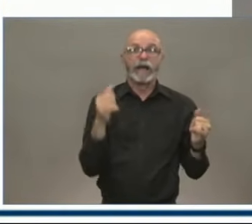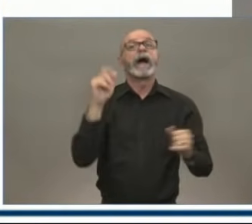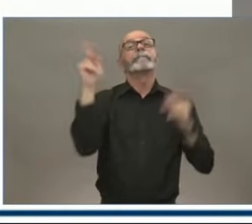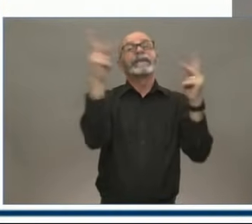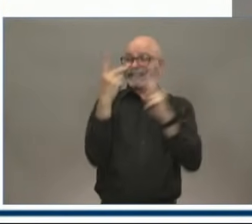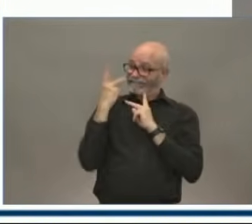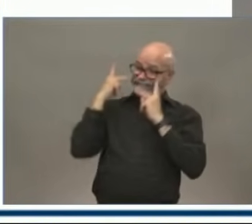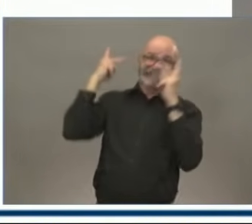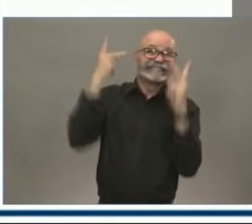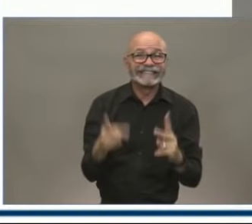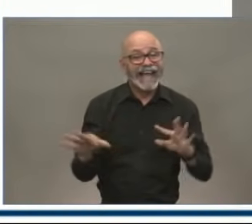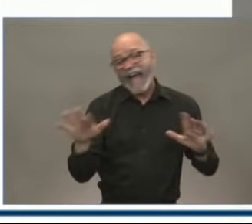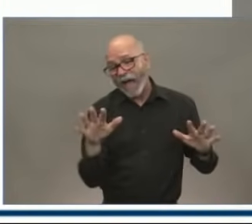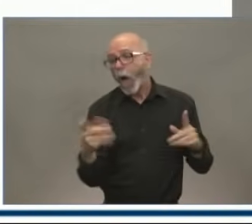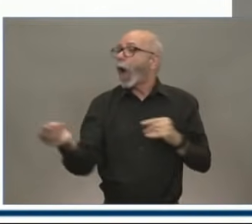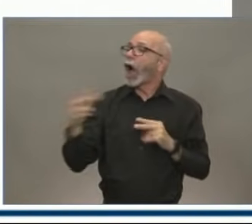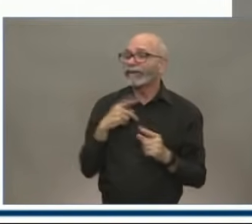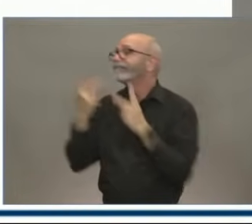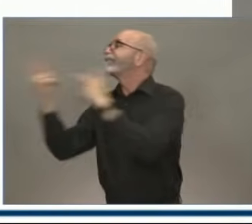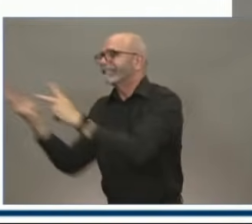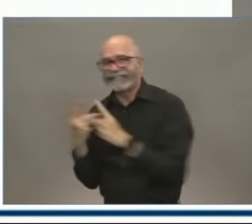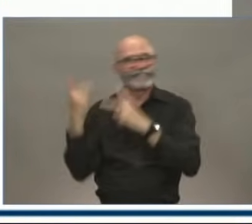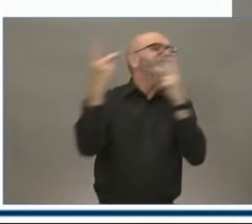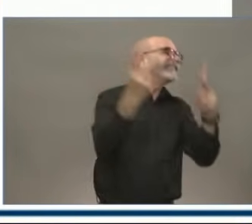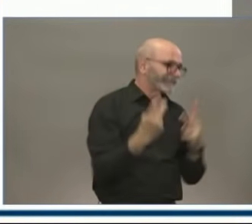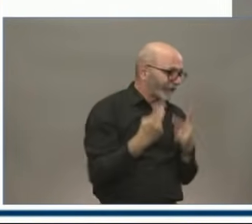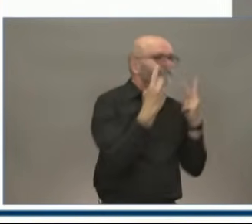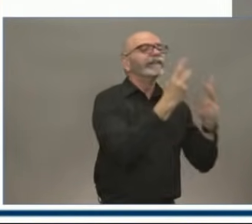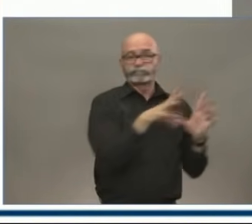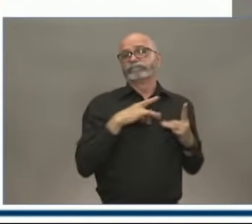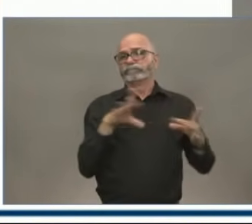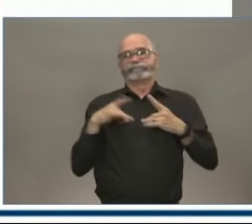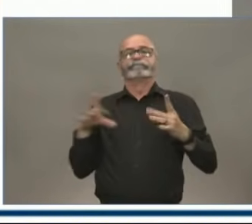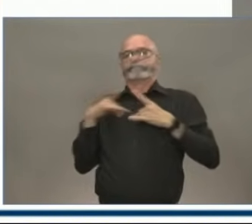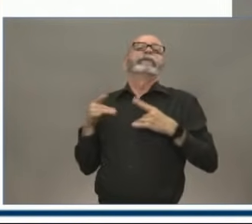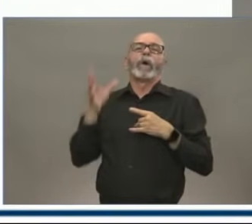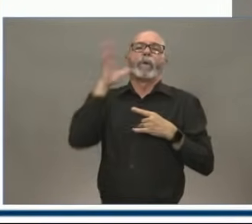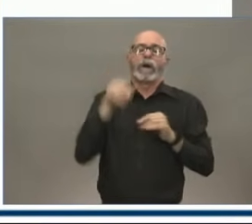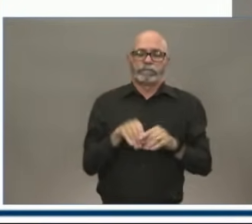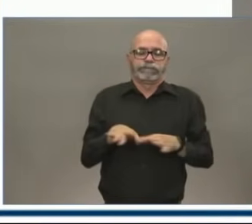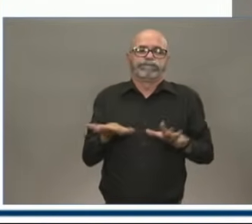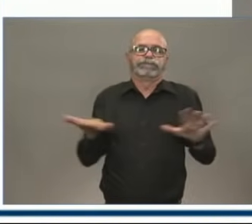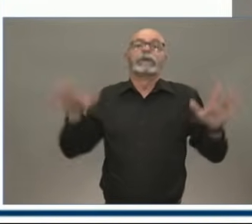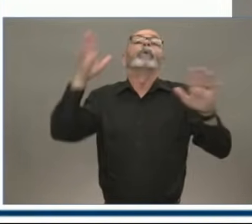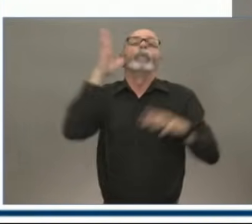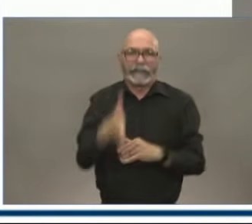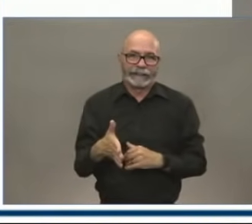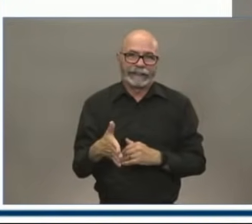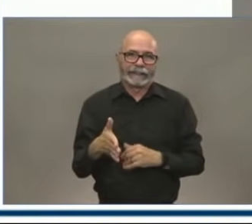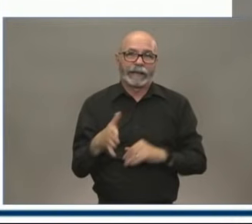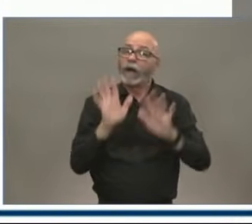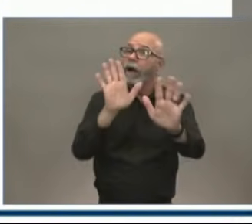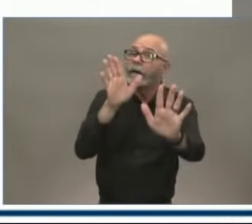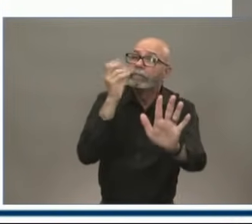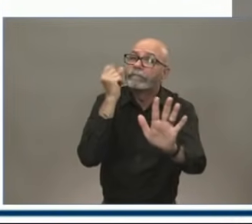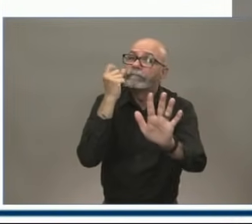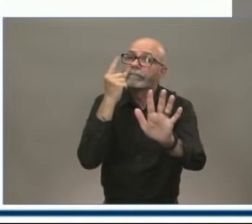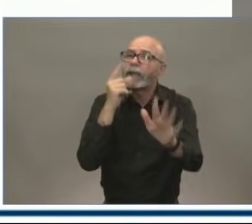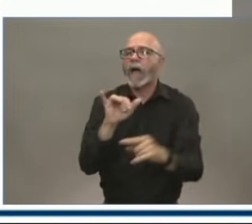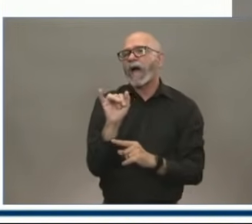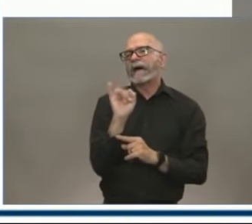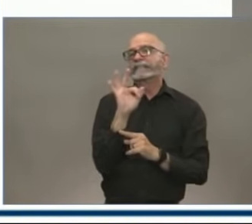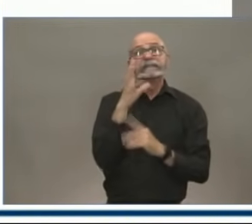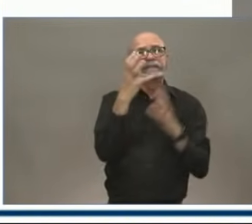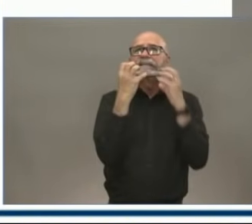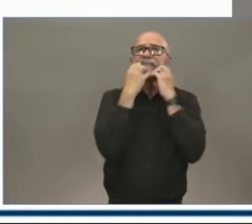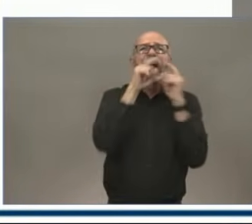bring COVID under control here in the Halifax area. So essential travel is still permitted into and out of the Halifax